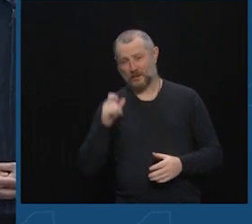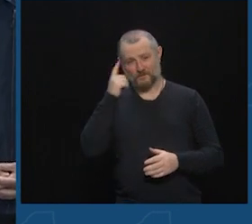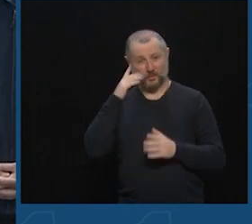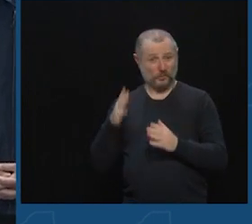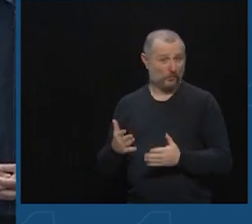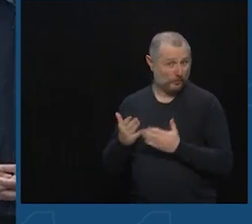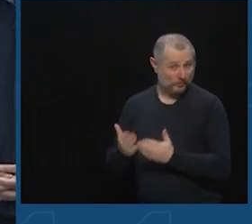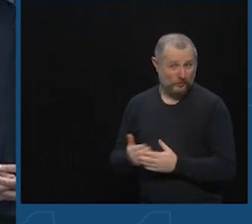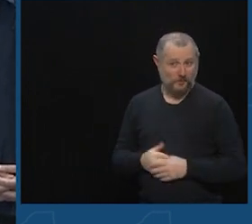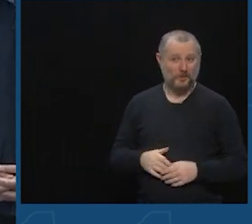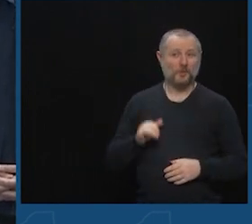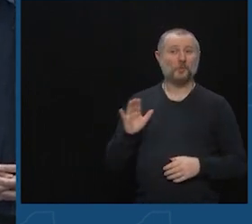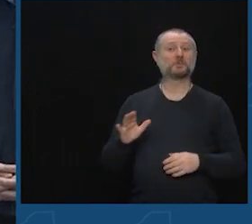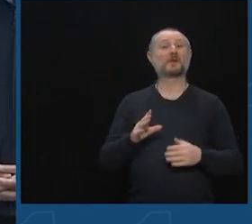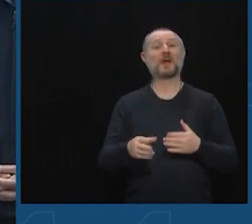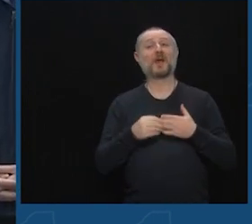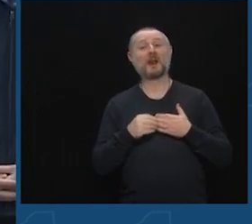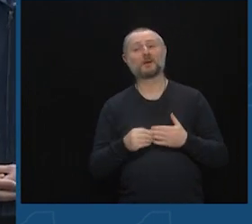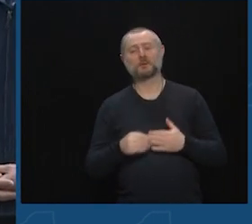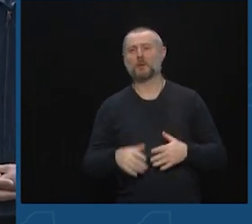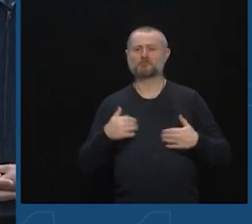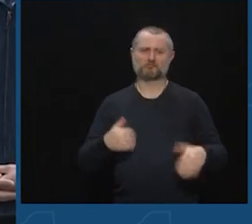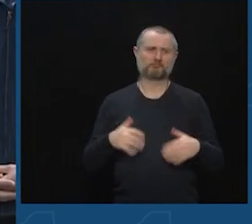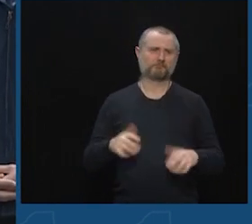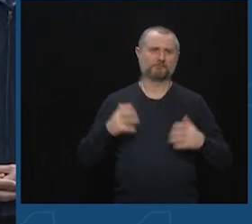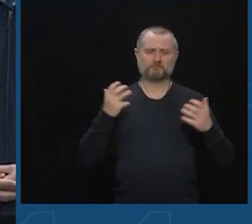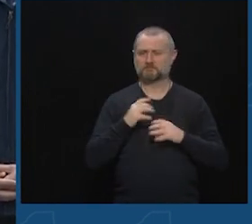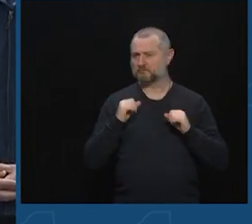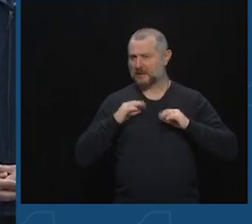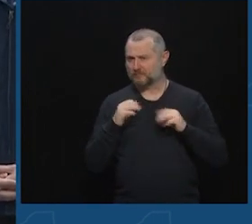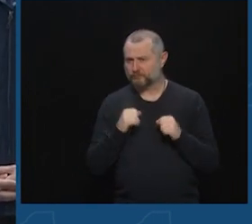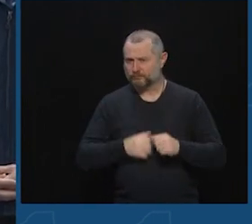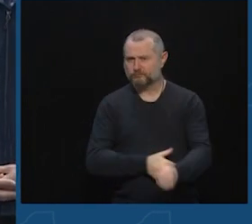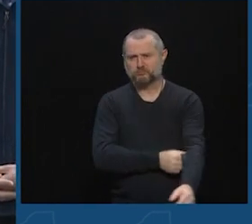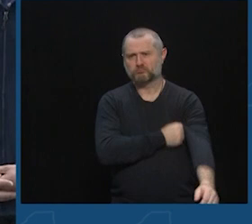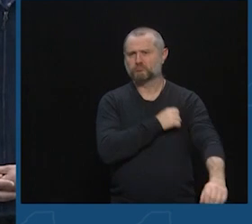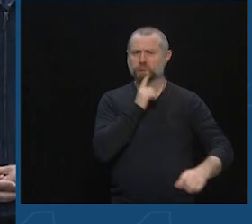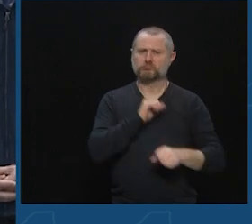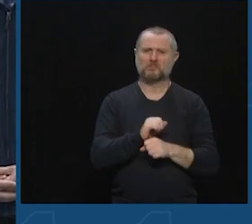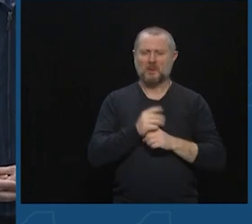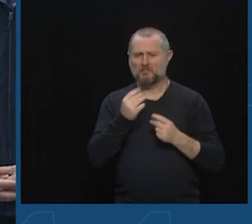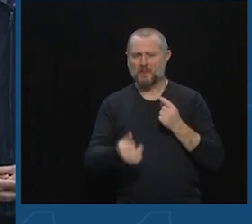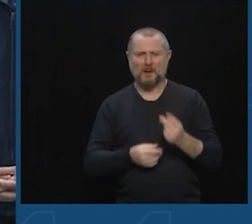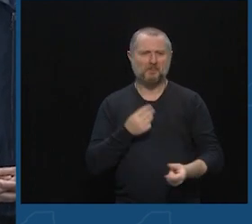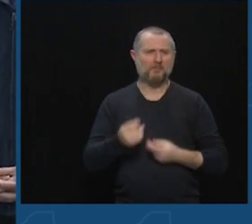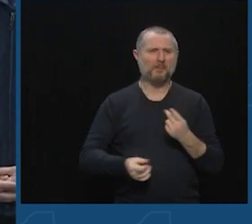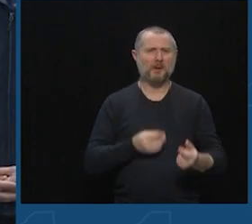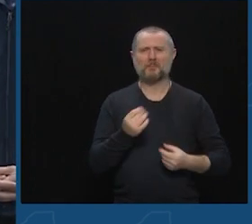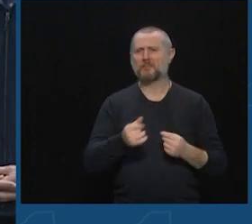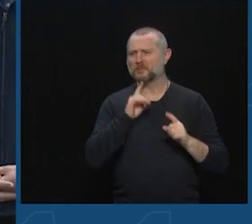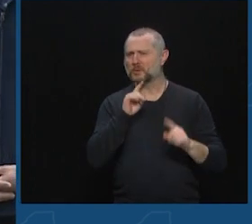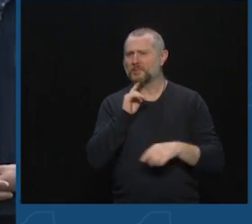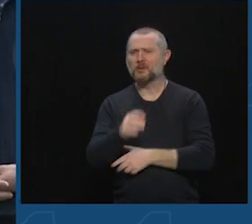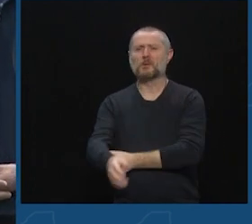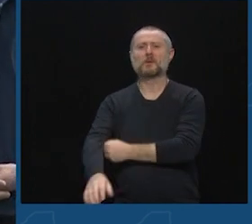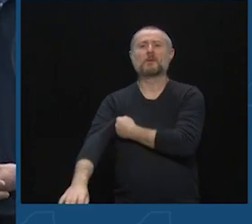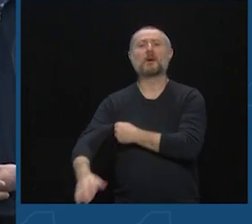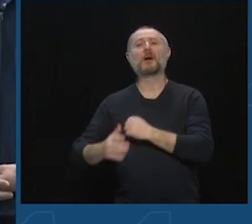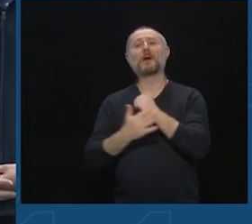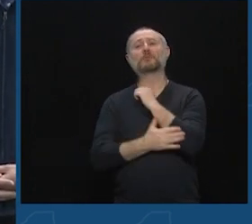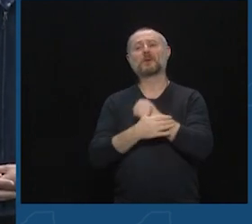whose leadership is indispensable in a response like this, and thank County Executive Pat Ryan.